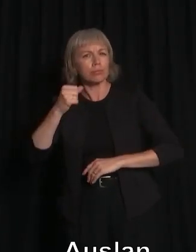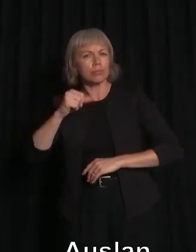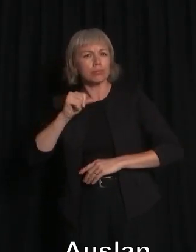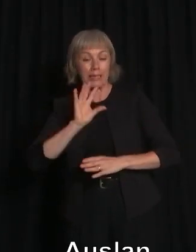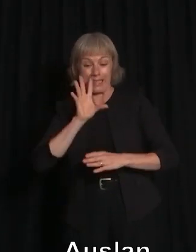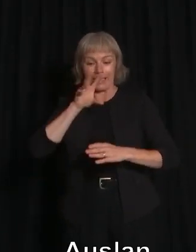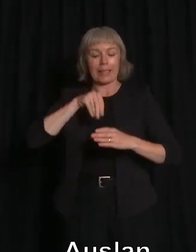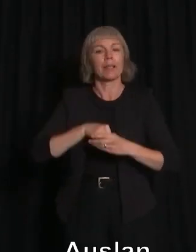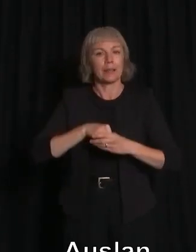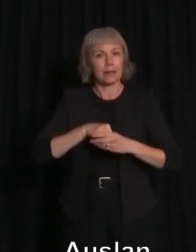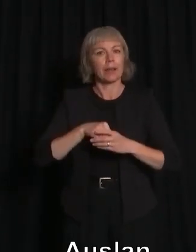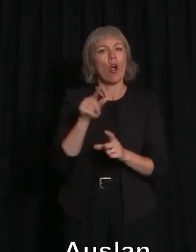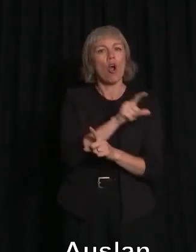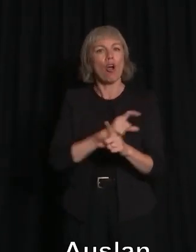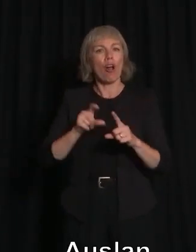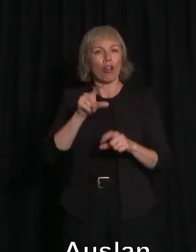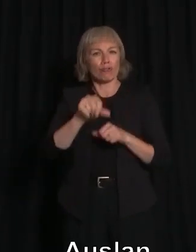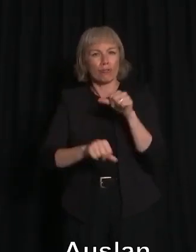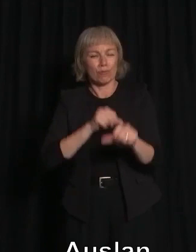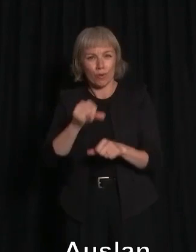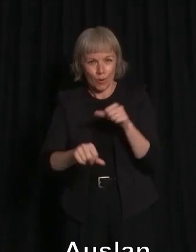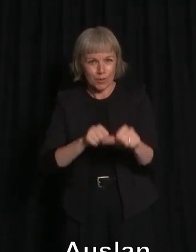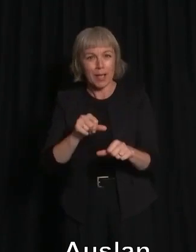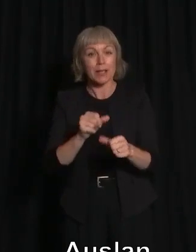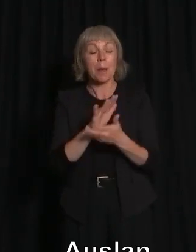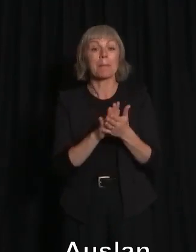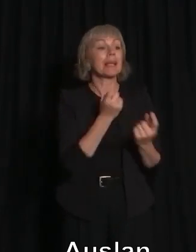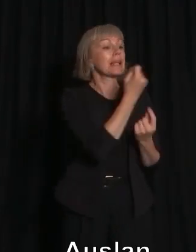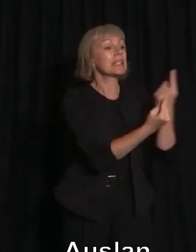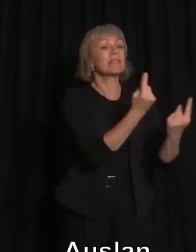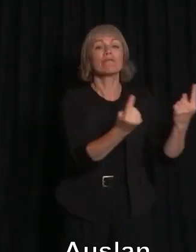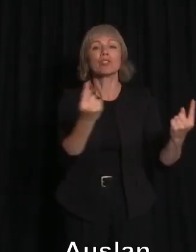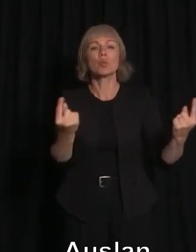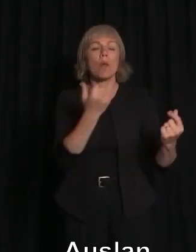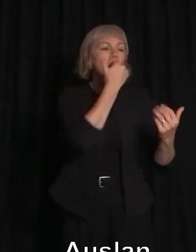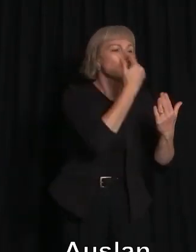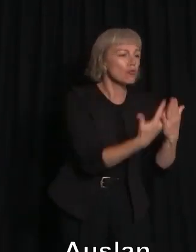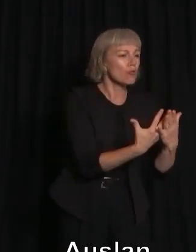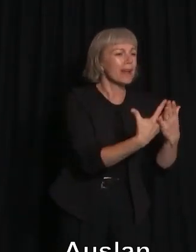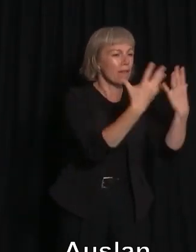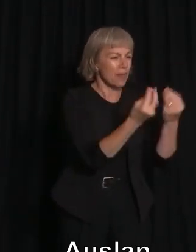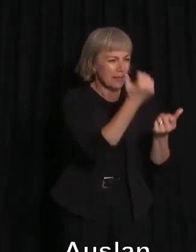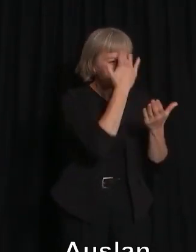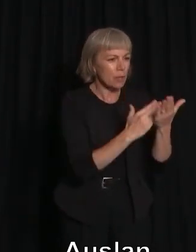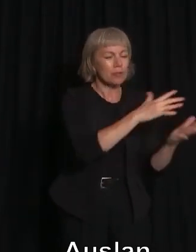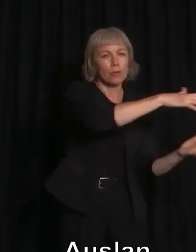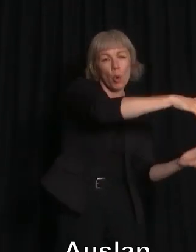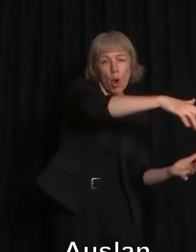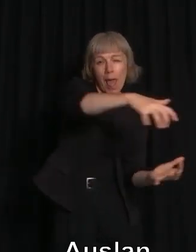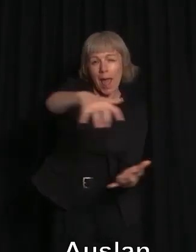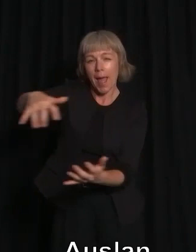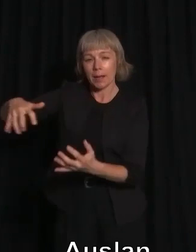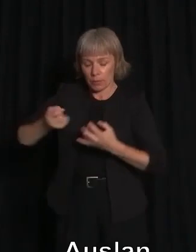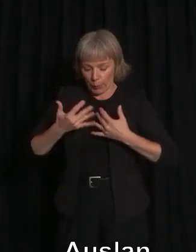cultural process as our individual strands weave together with collective ways